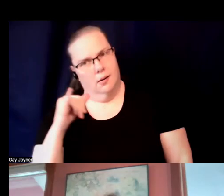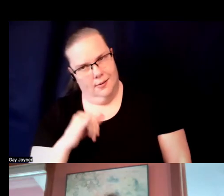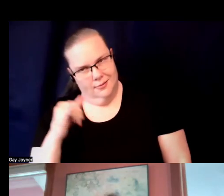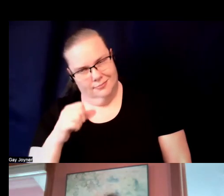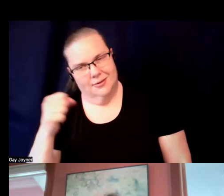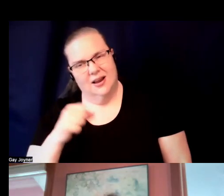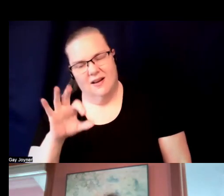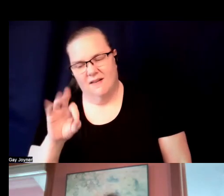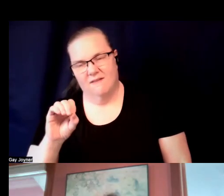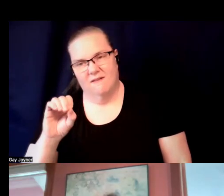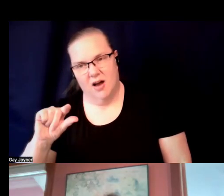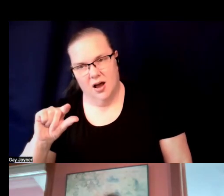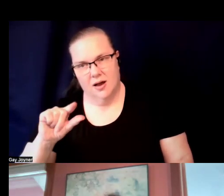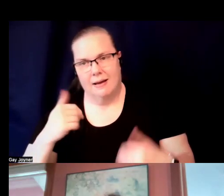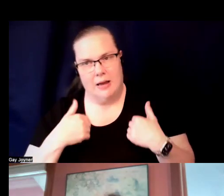oh,